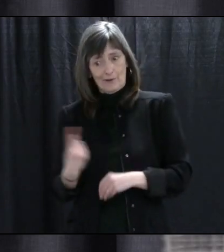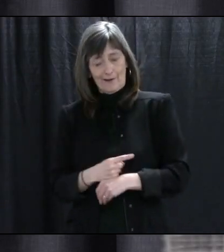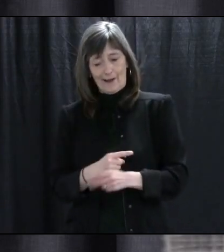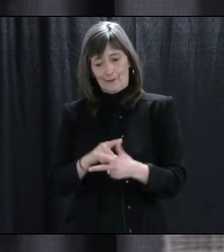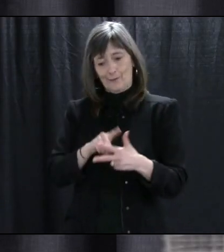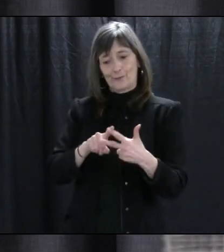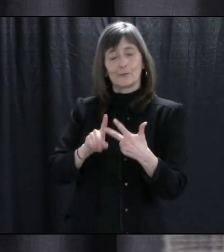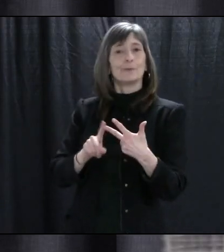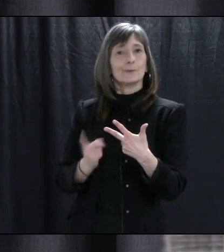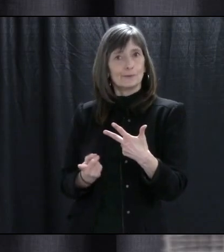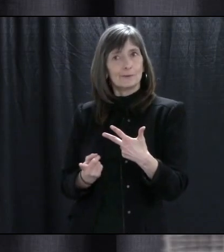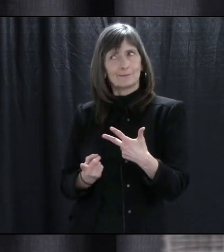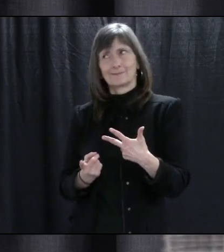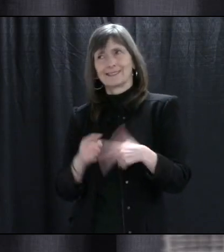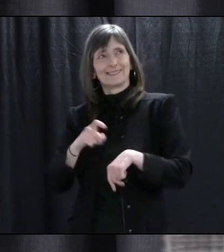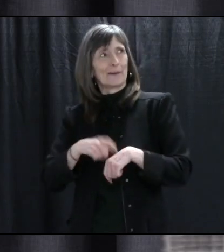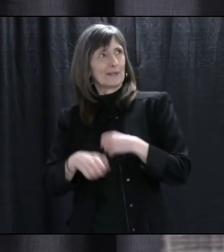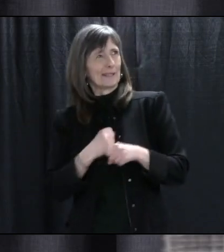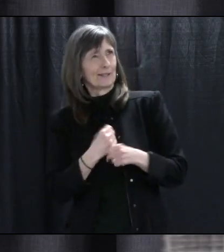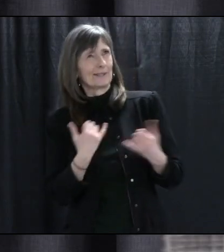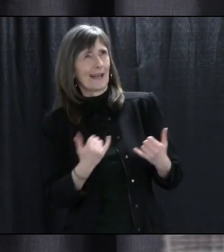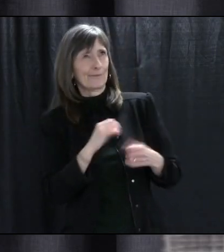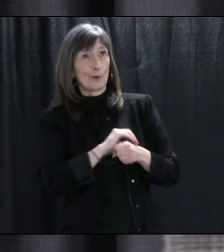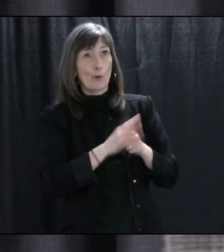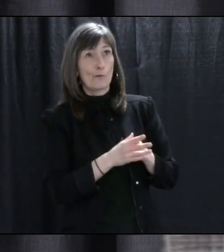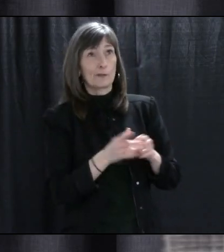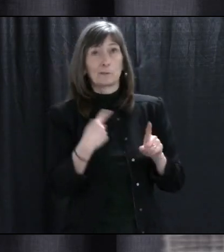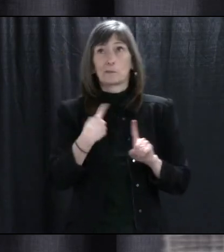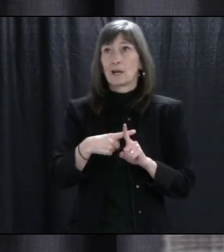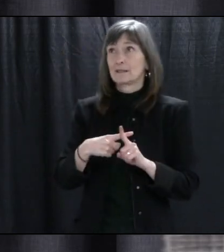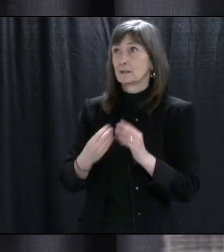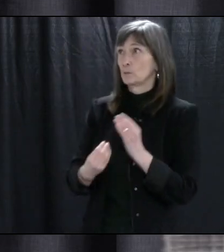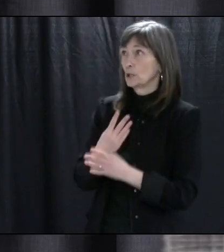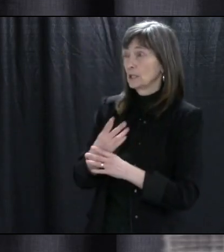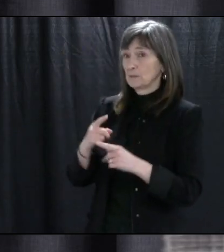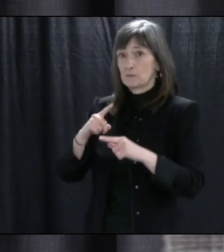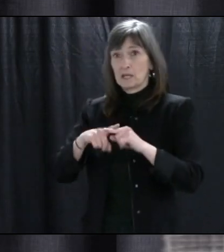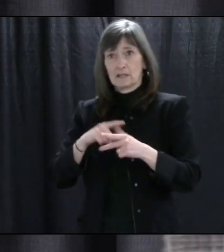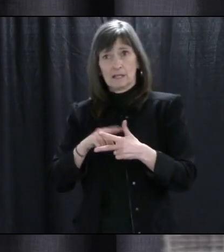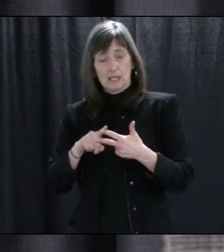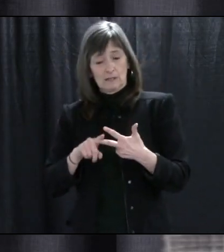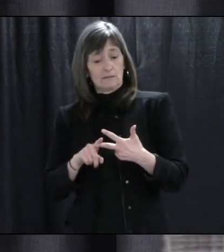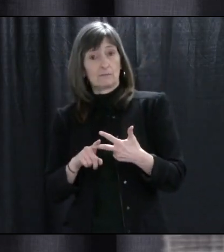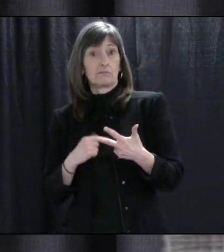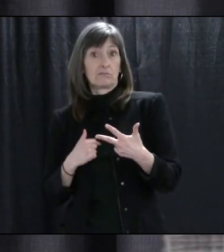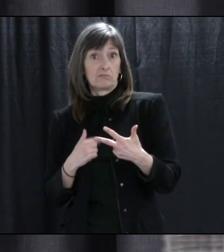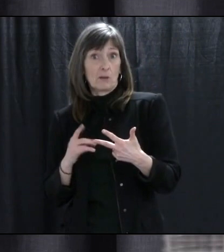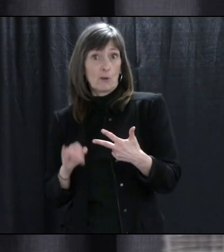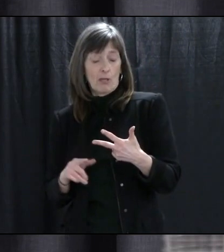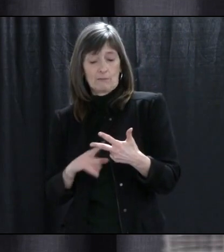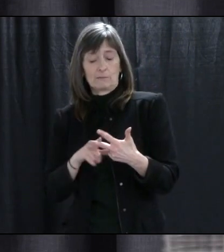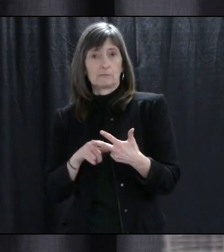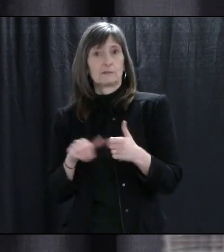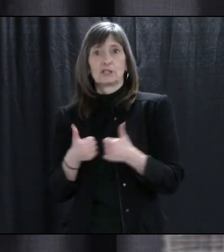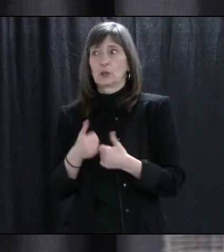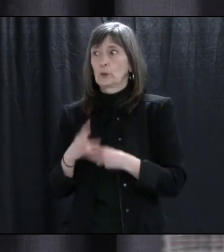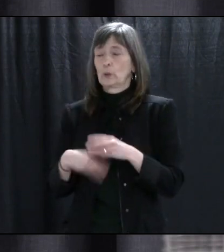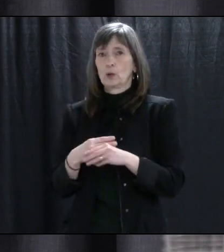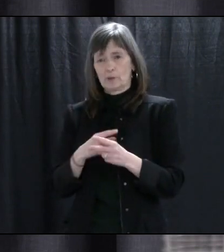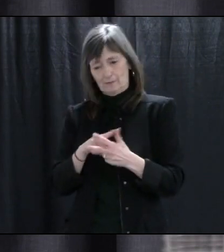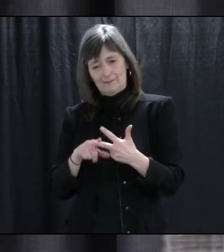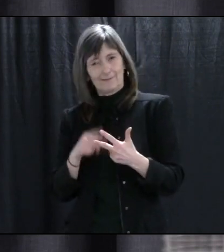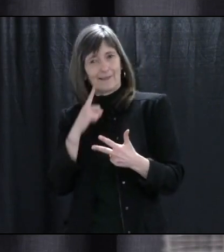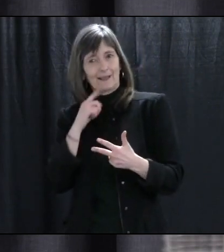and particularly at this time of challenge for the province and for the world, really. It